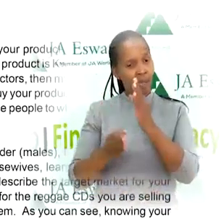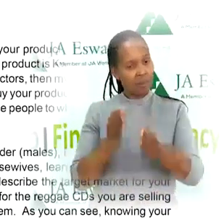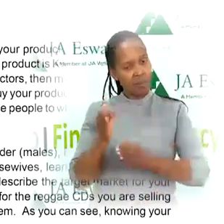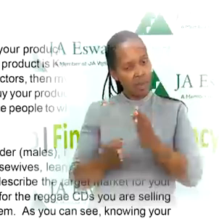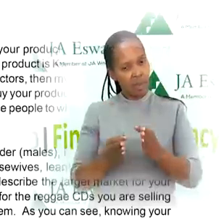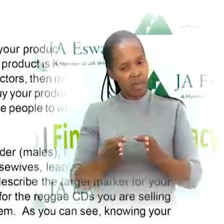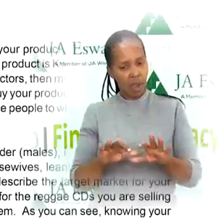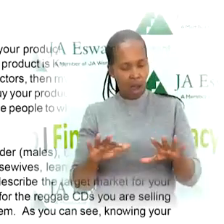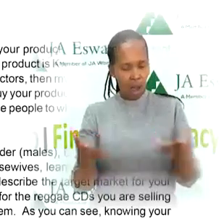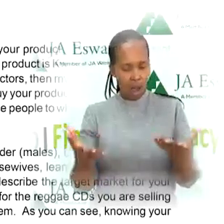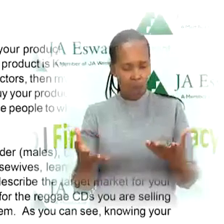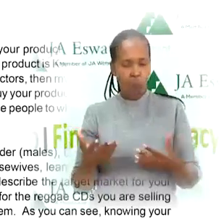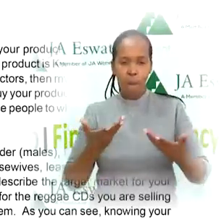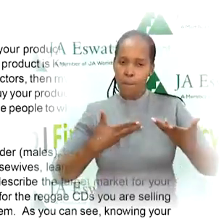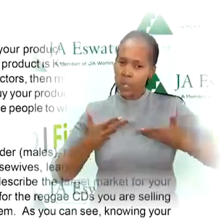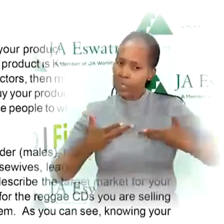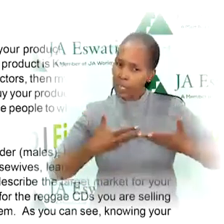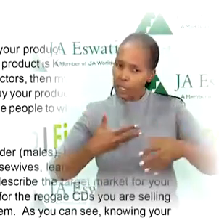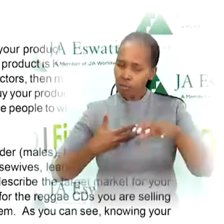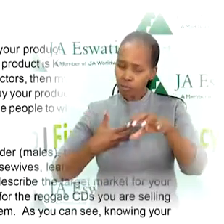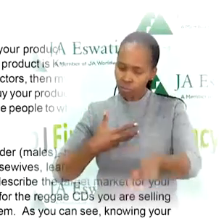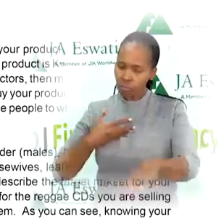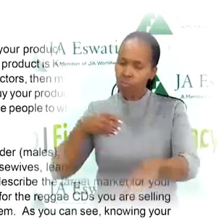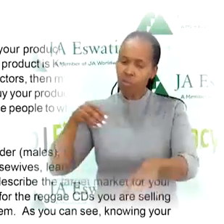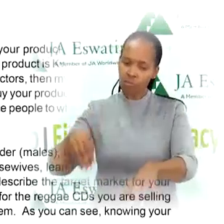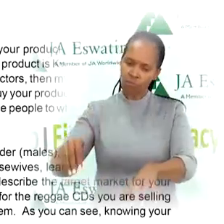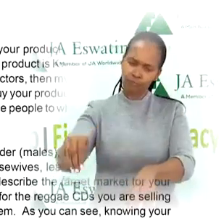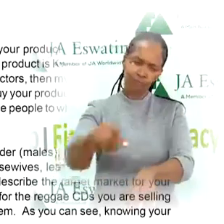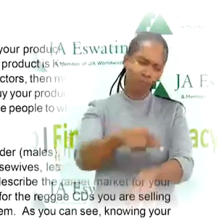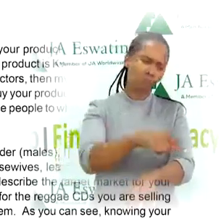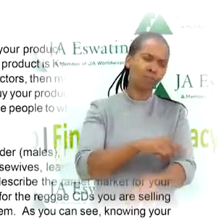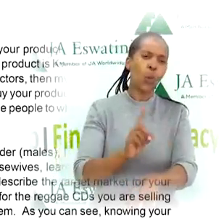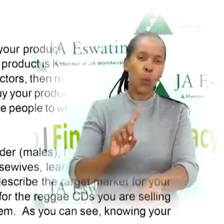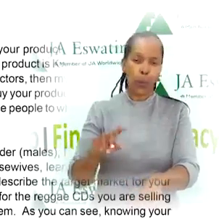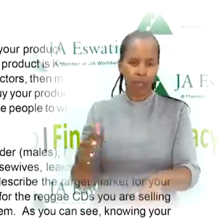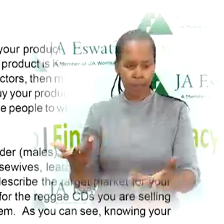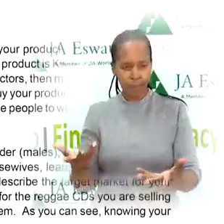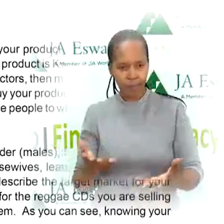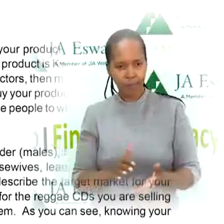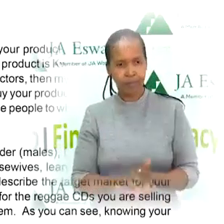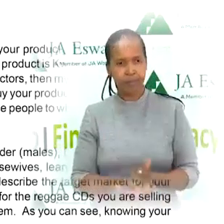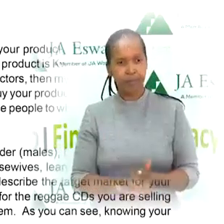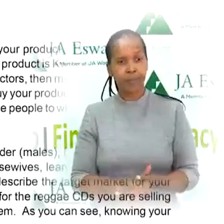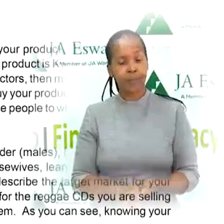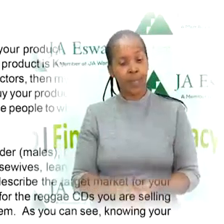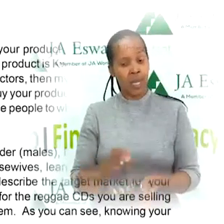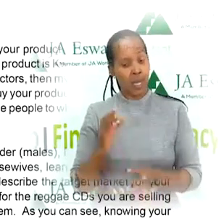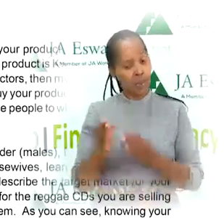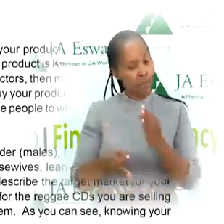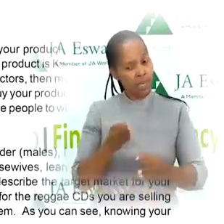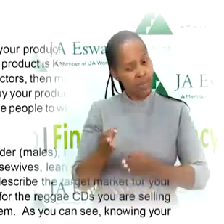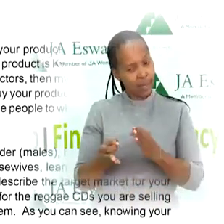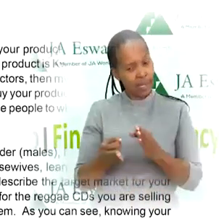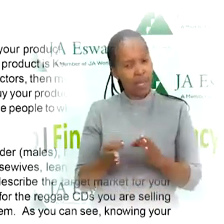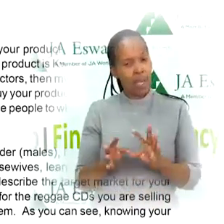by the environment. So now we're going to explaining on what the market is. This is